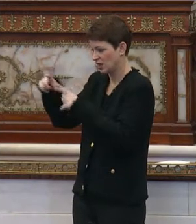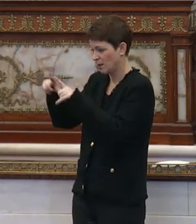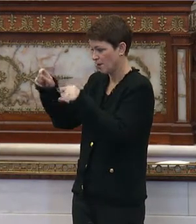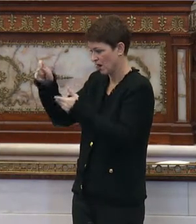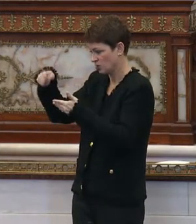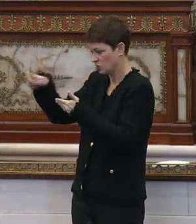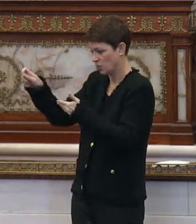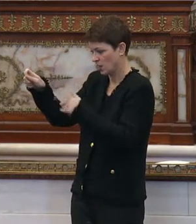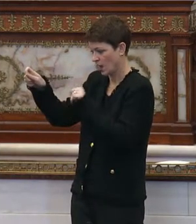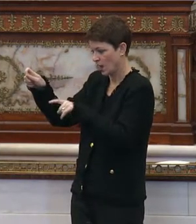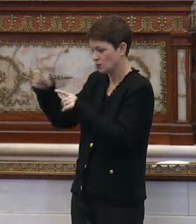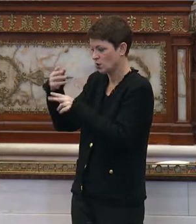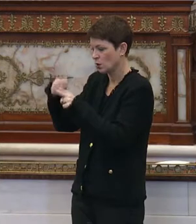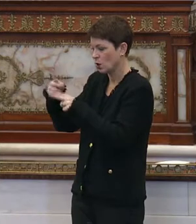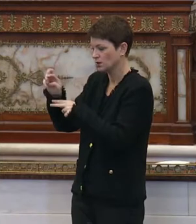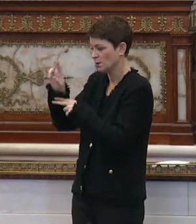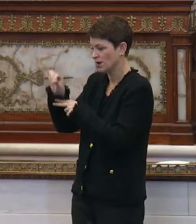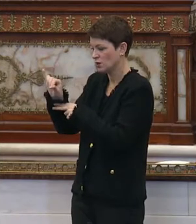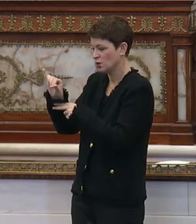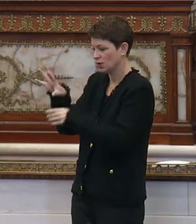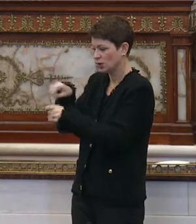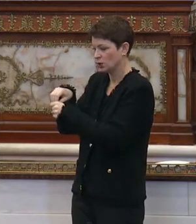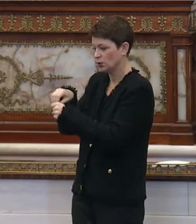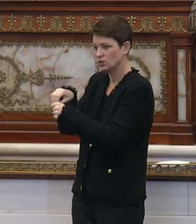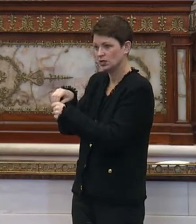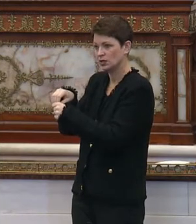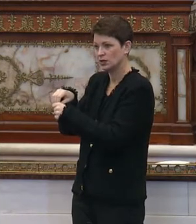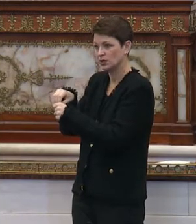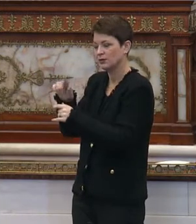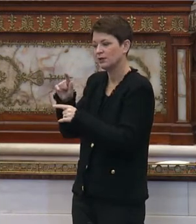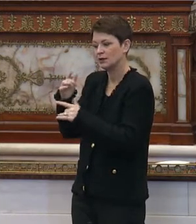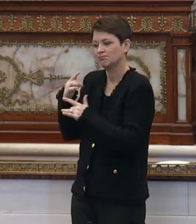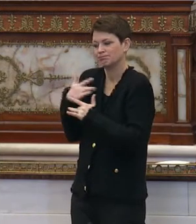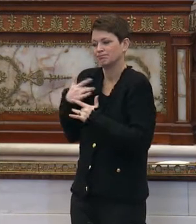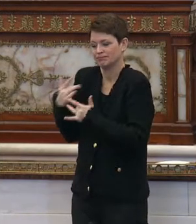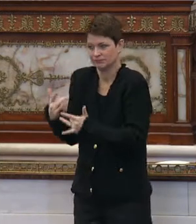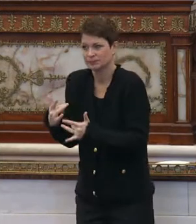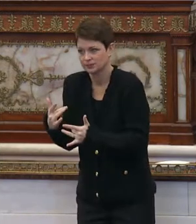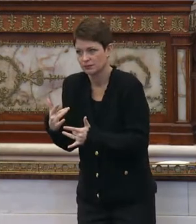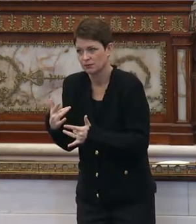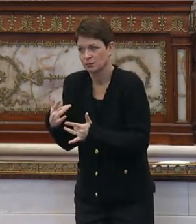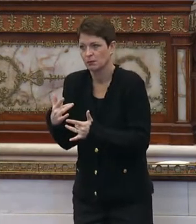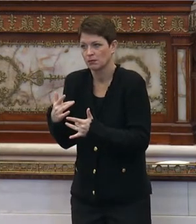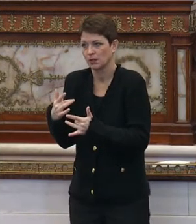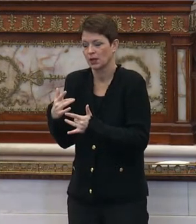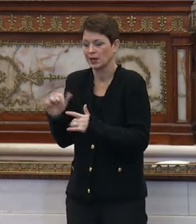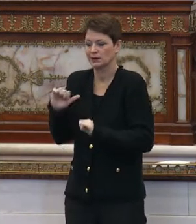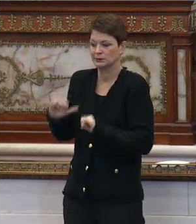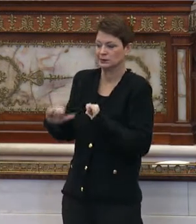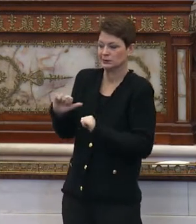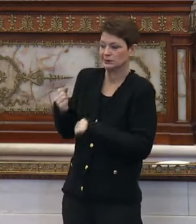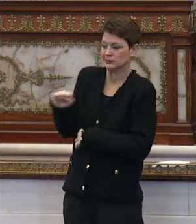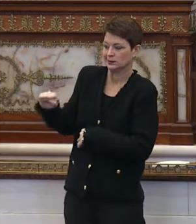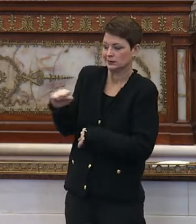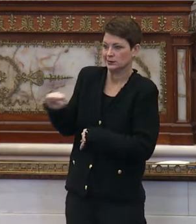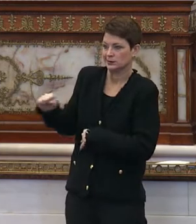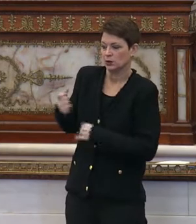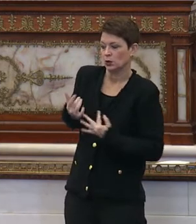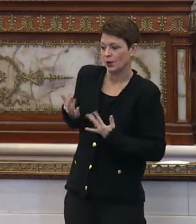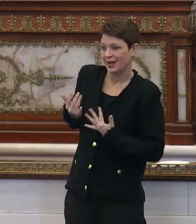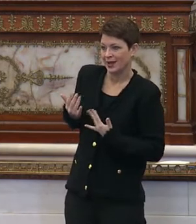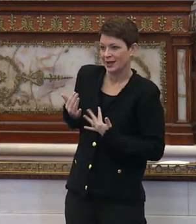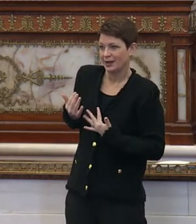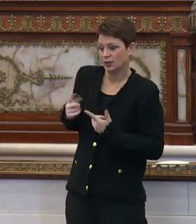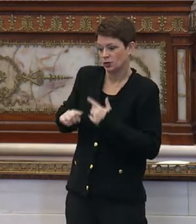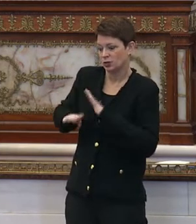I have to take care of called minority inclusion, there is a tendency, a reluctance to want to wait